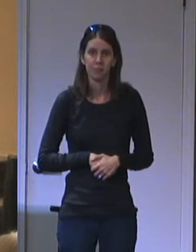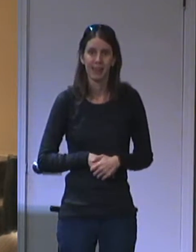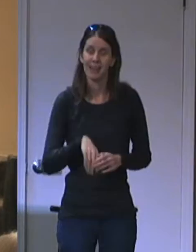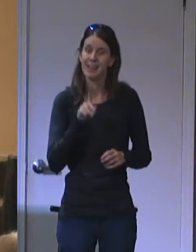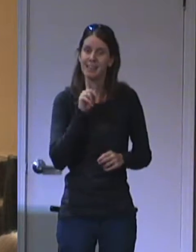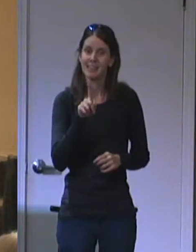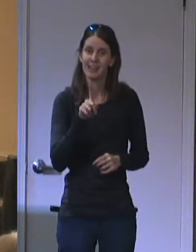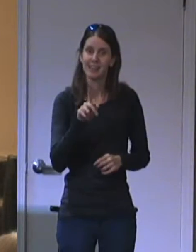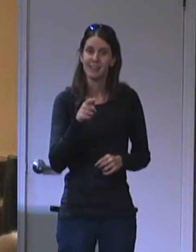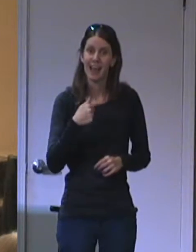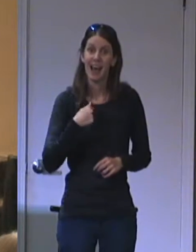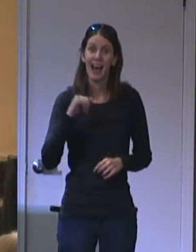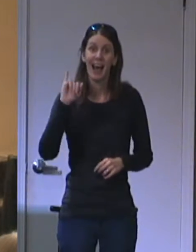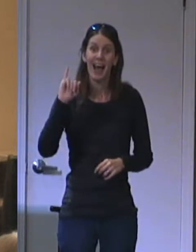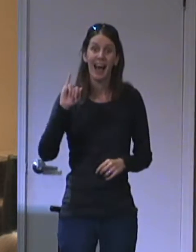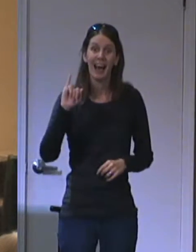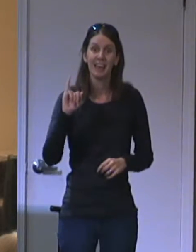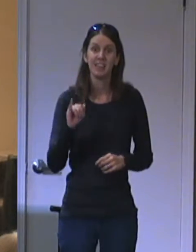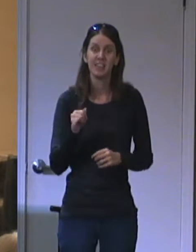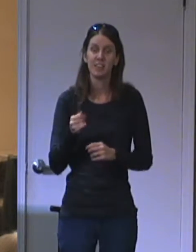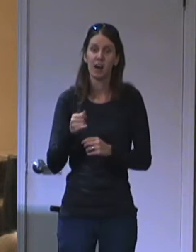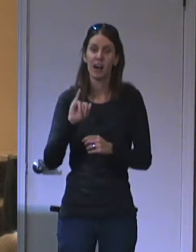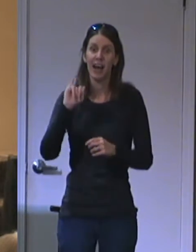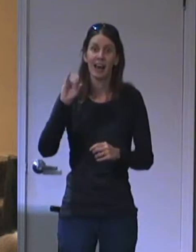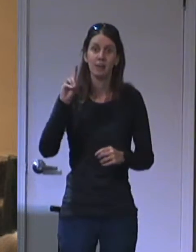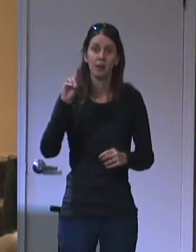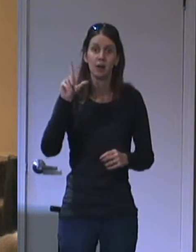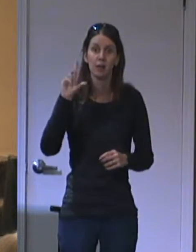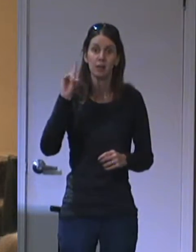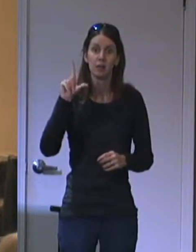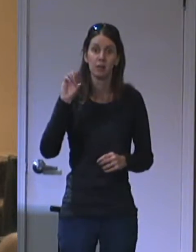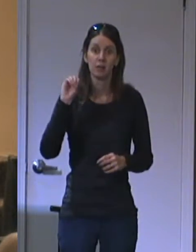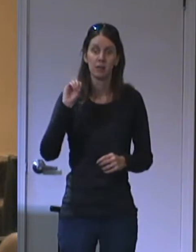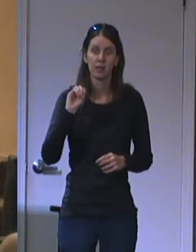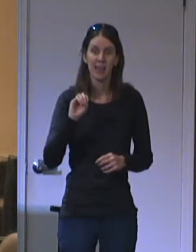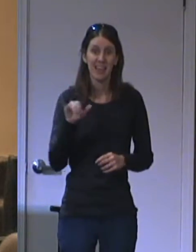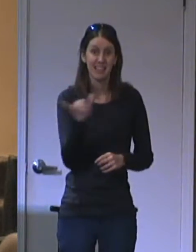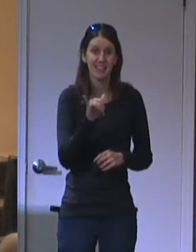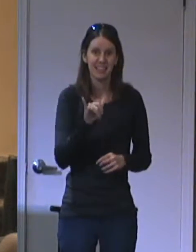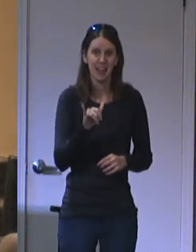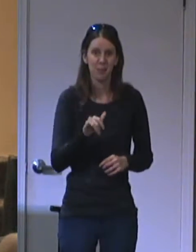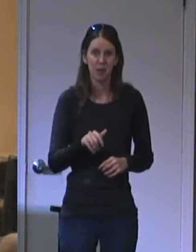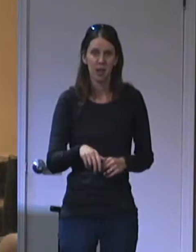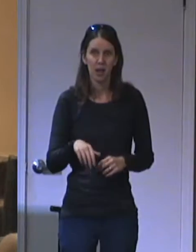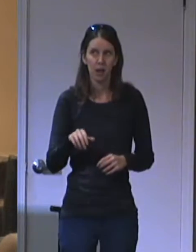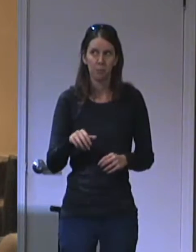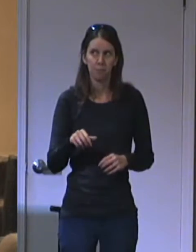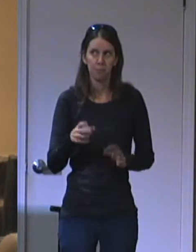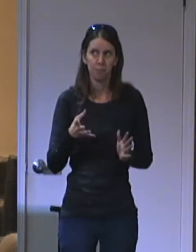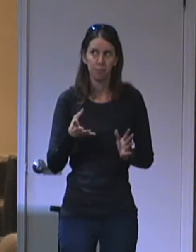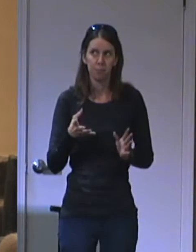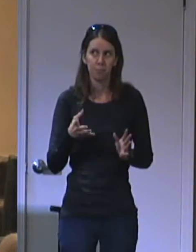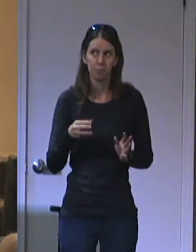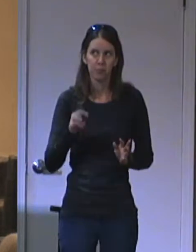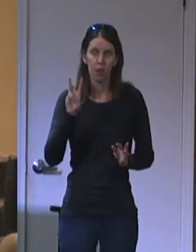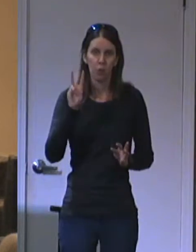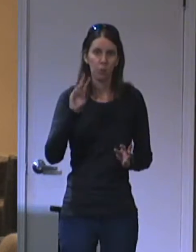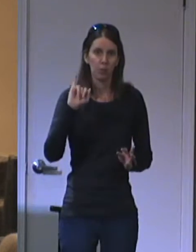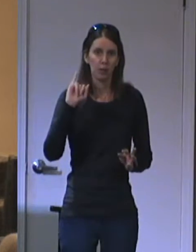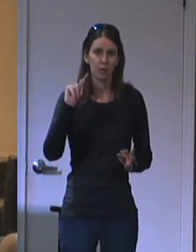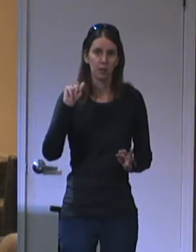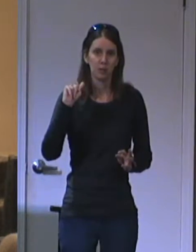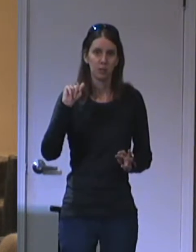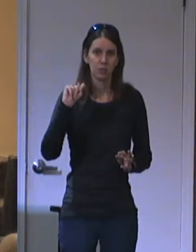And it says that idolatry is as the sin of witchcraft. So anything you desire more in